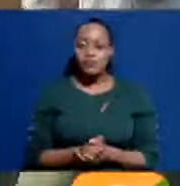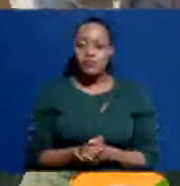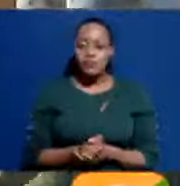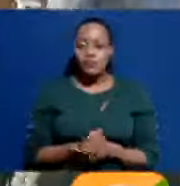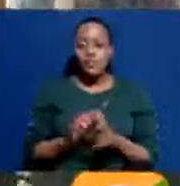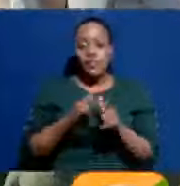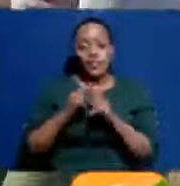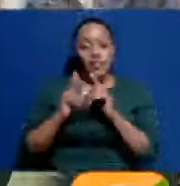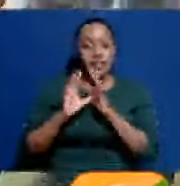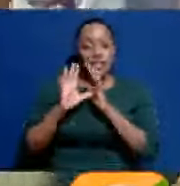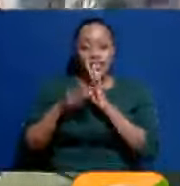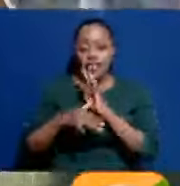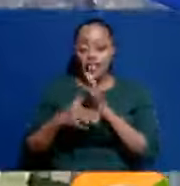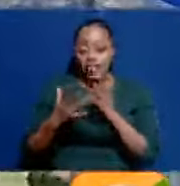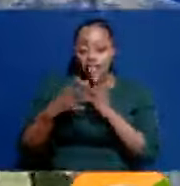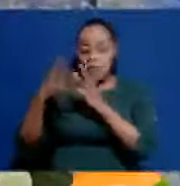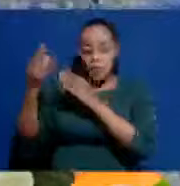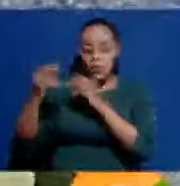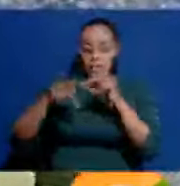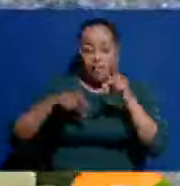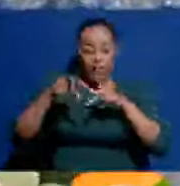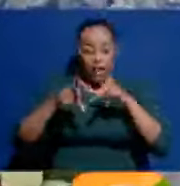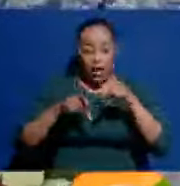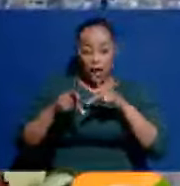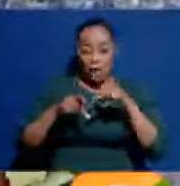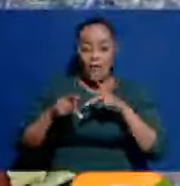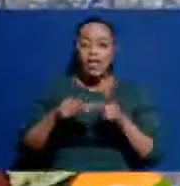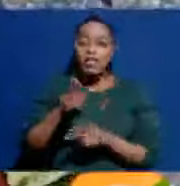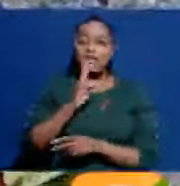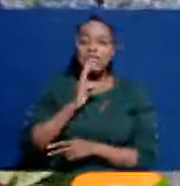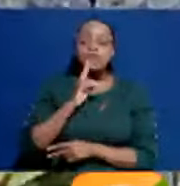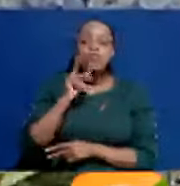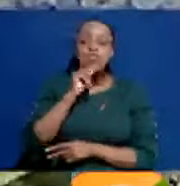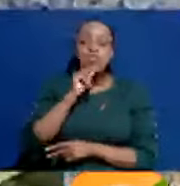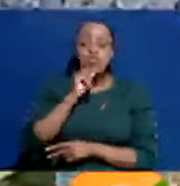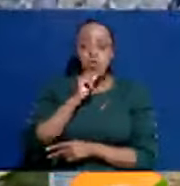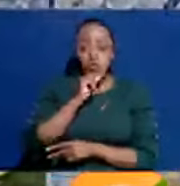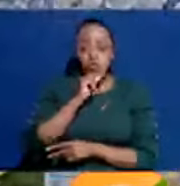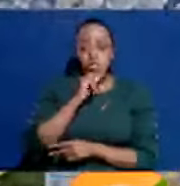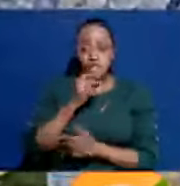And later, a reception happened at Ruiru Boys.